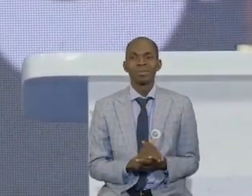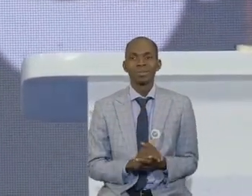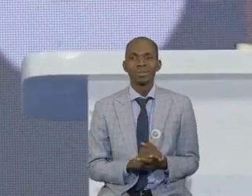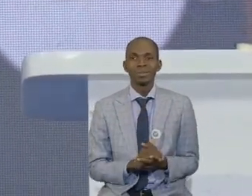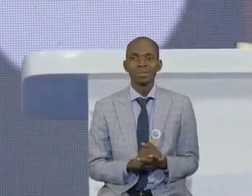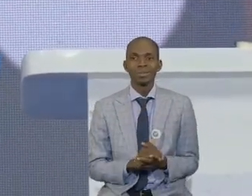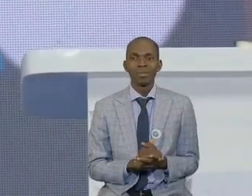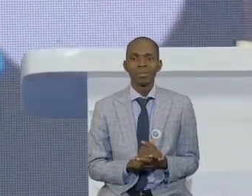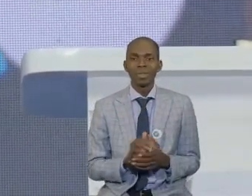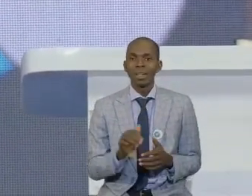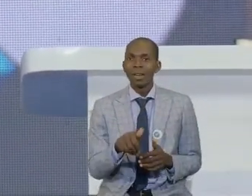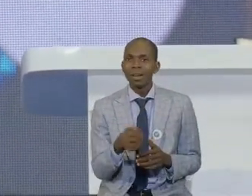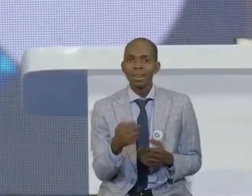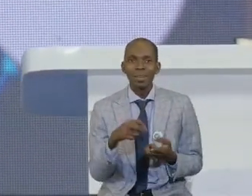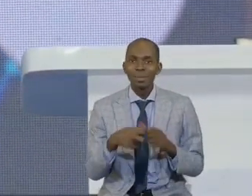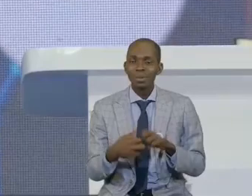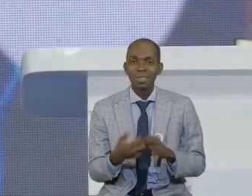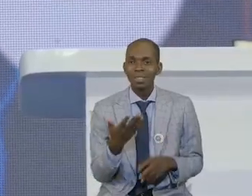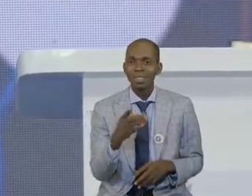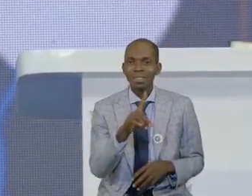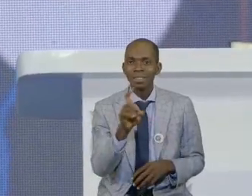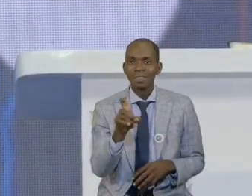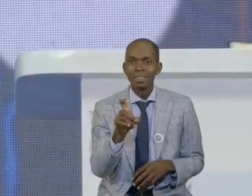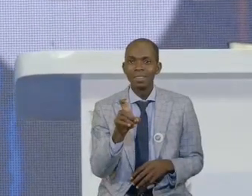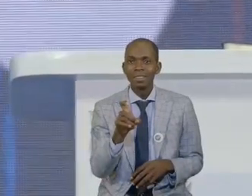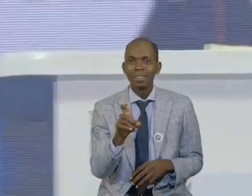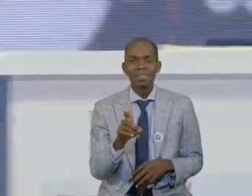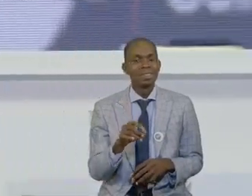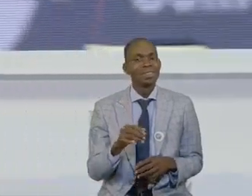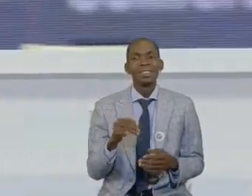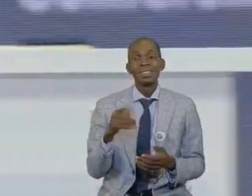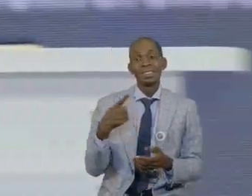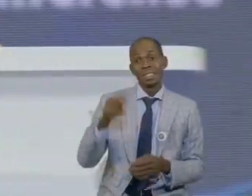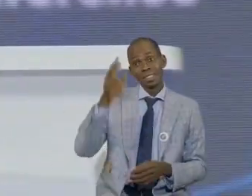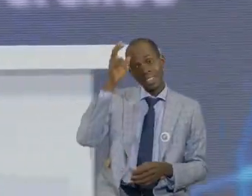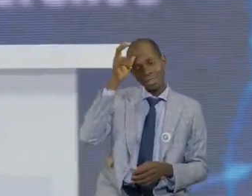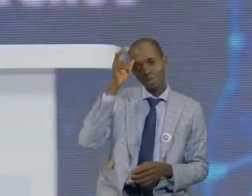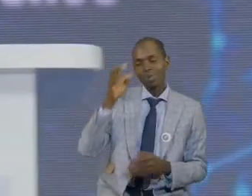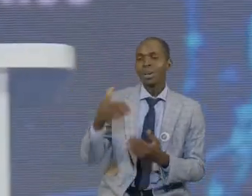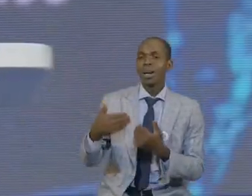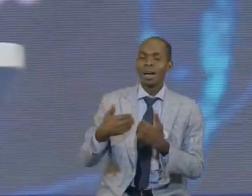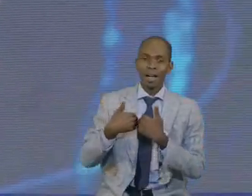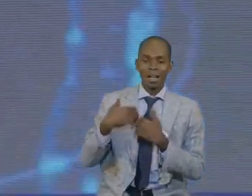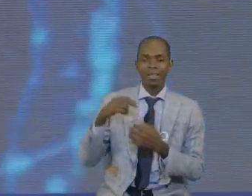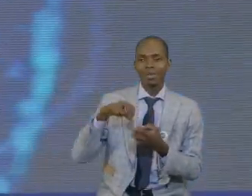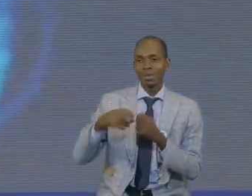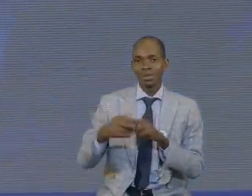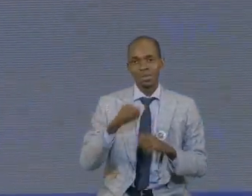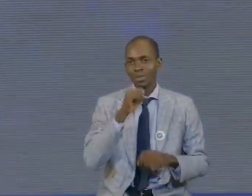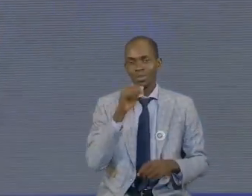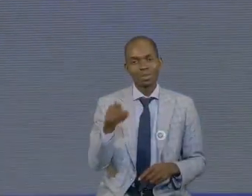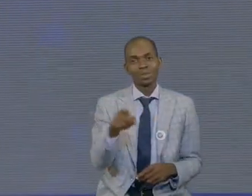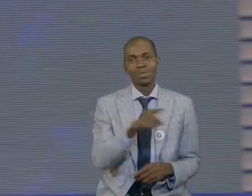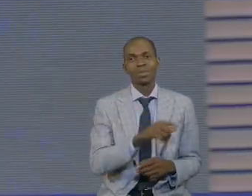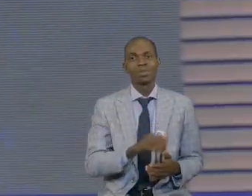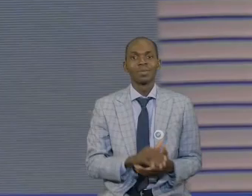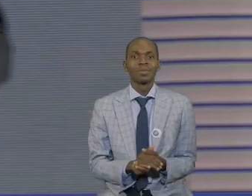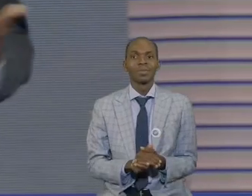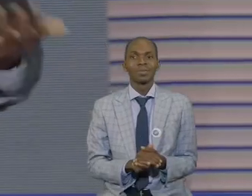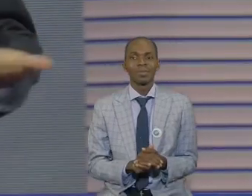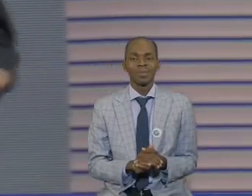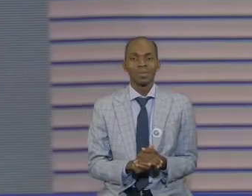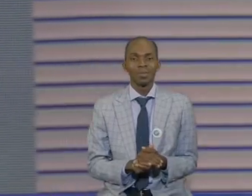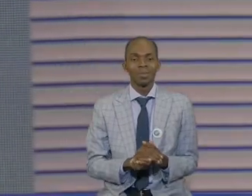Any problem? Un problème? It's the devil that has a problem. I have